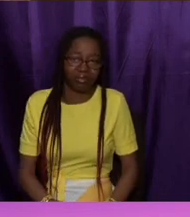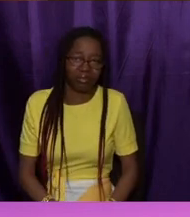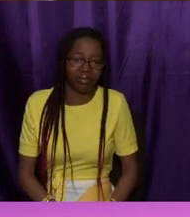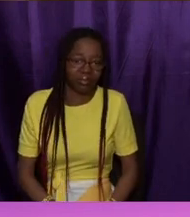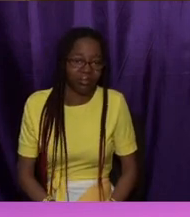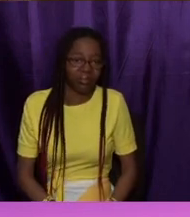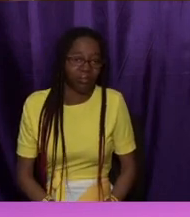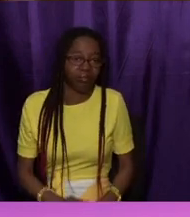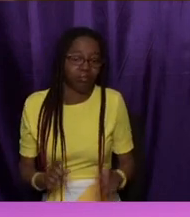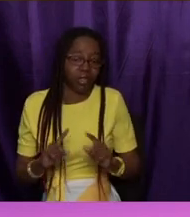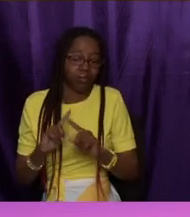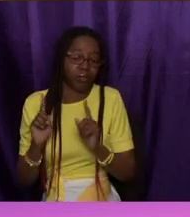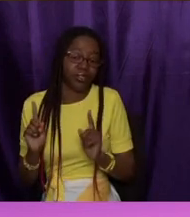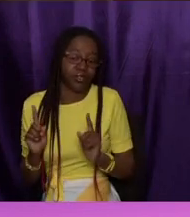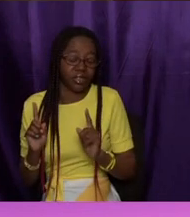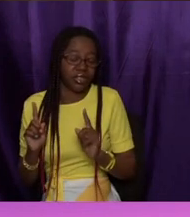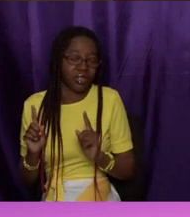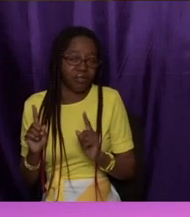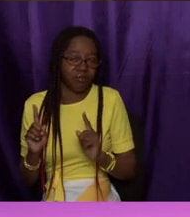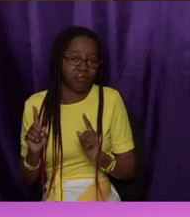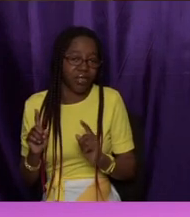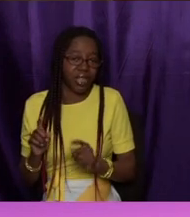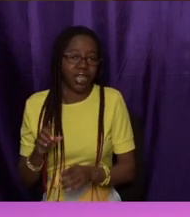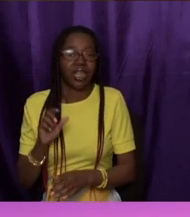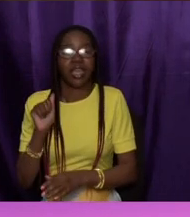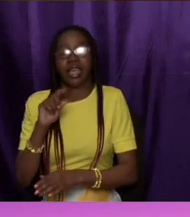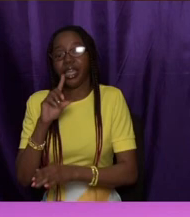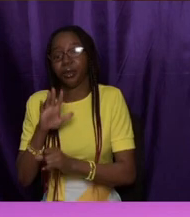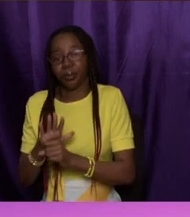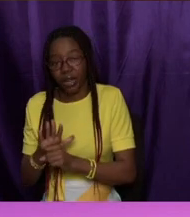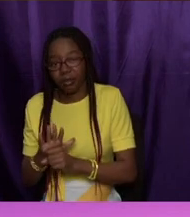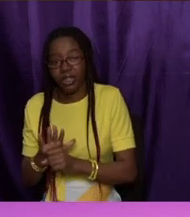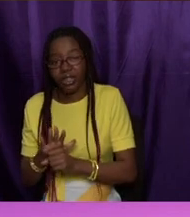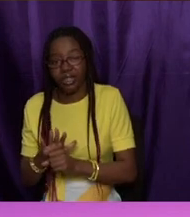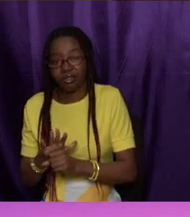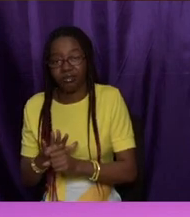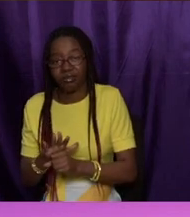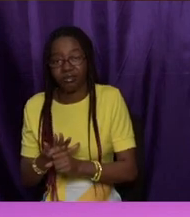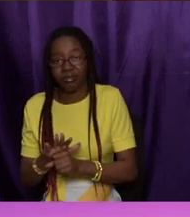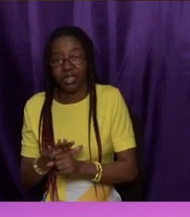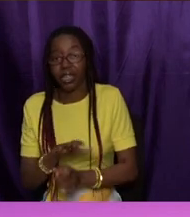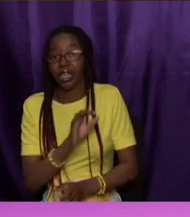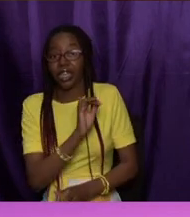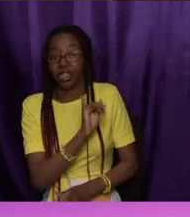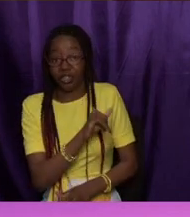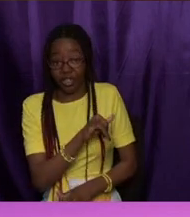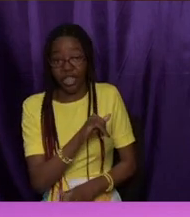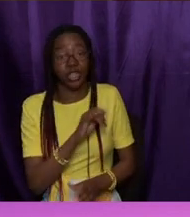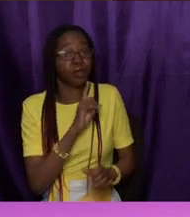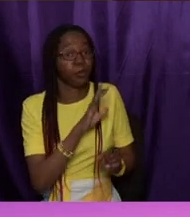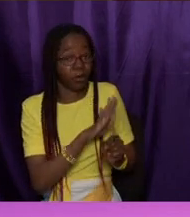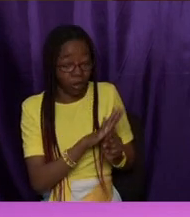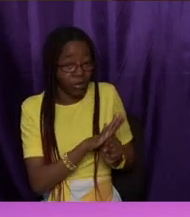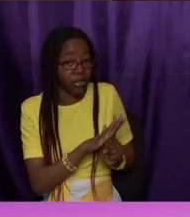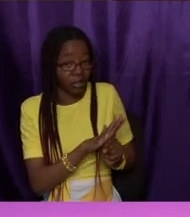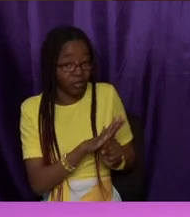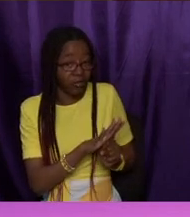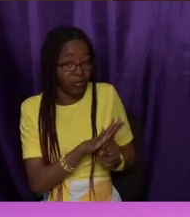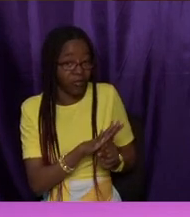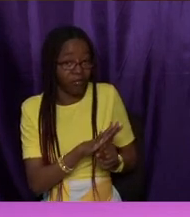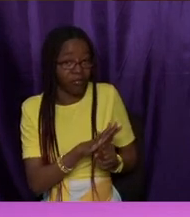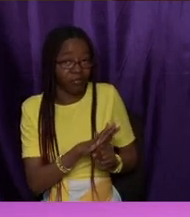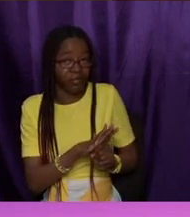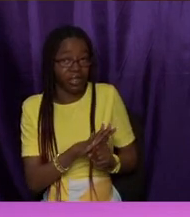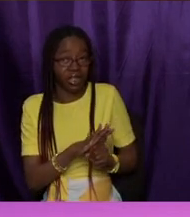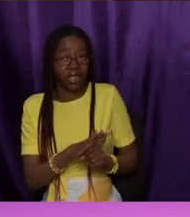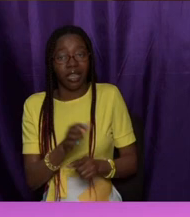Because there's the difference between a promise and the promise.